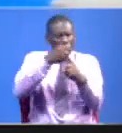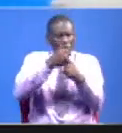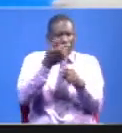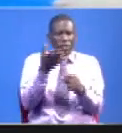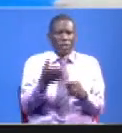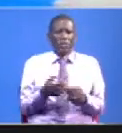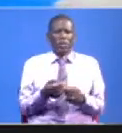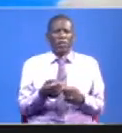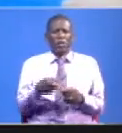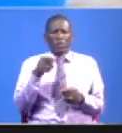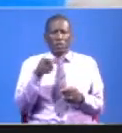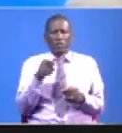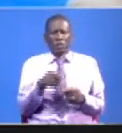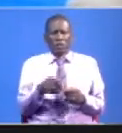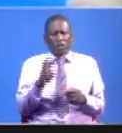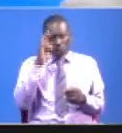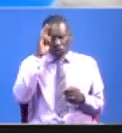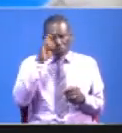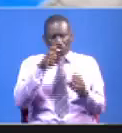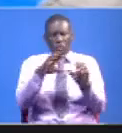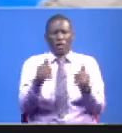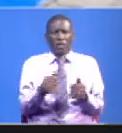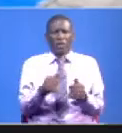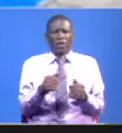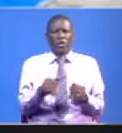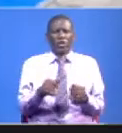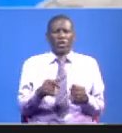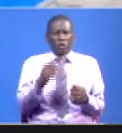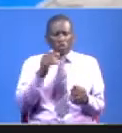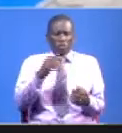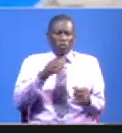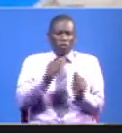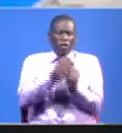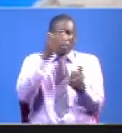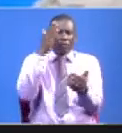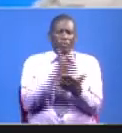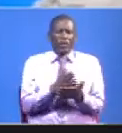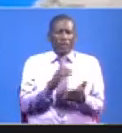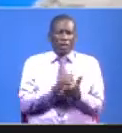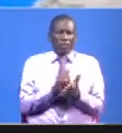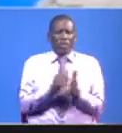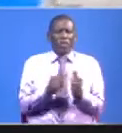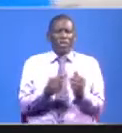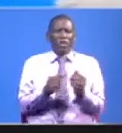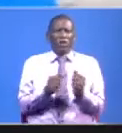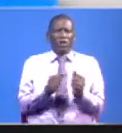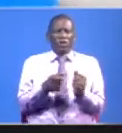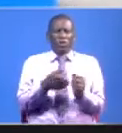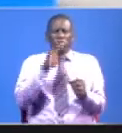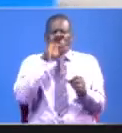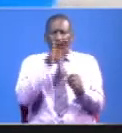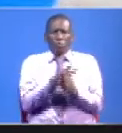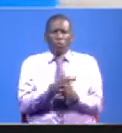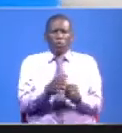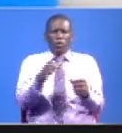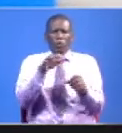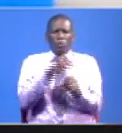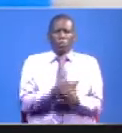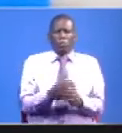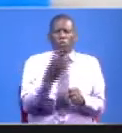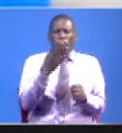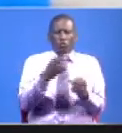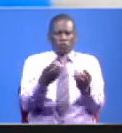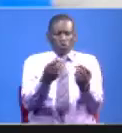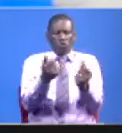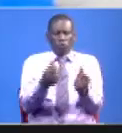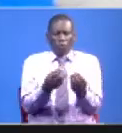for, we're actually being very, very reasonable, given the fact that we've been promised false